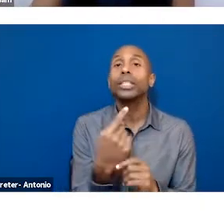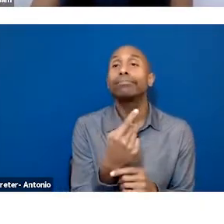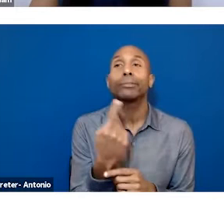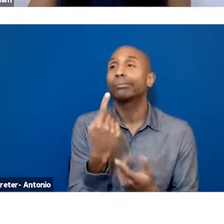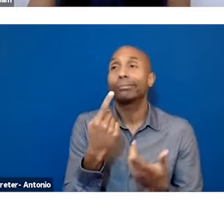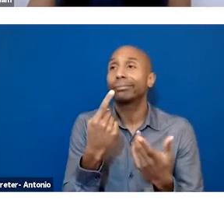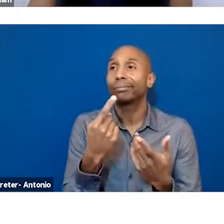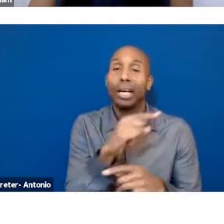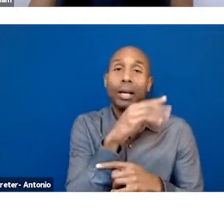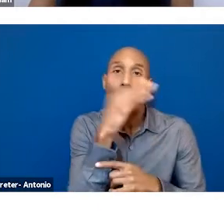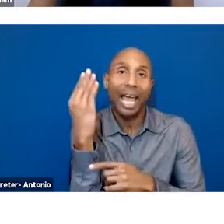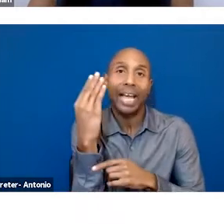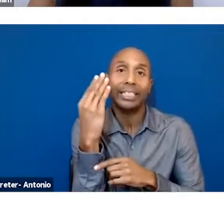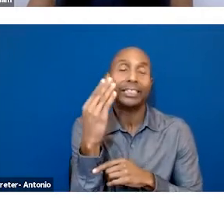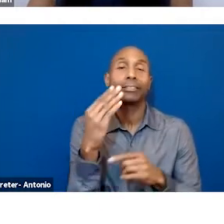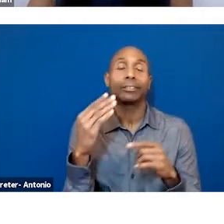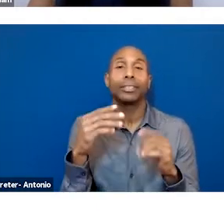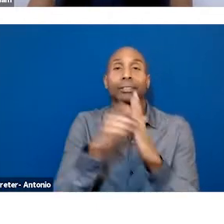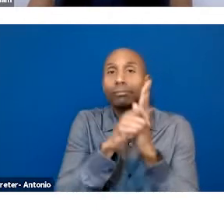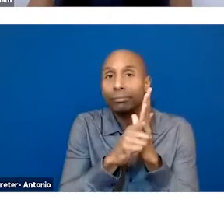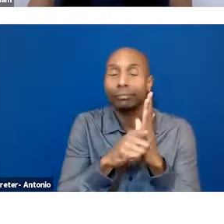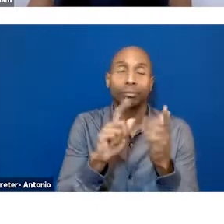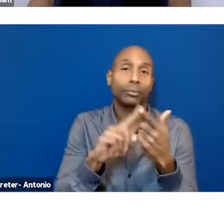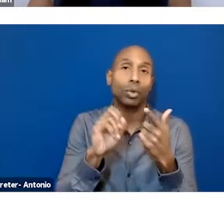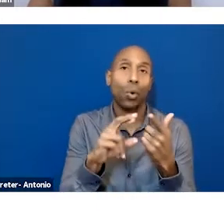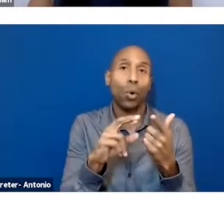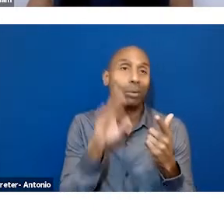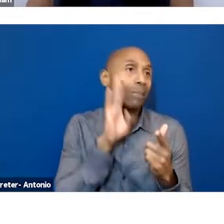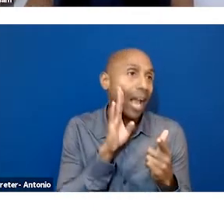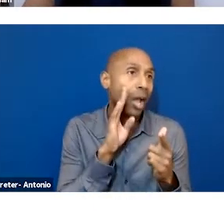deeper problems, the deeper structural problems.